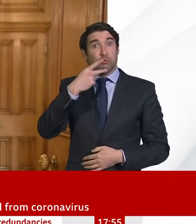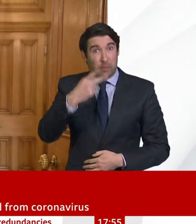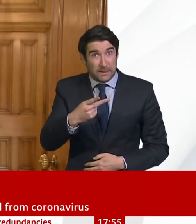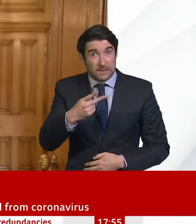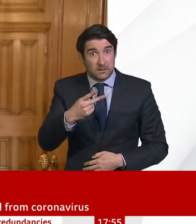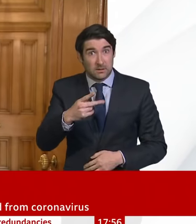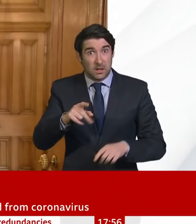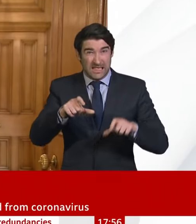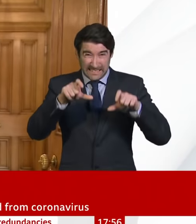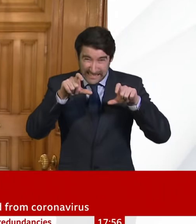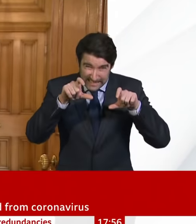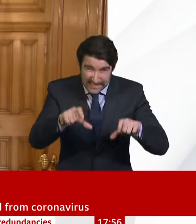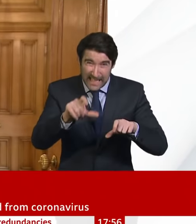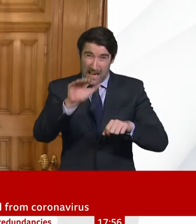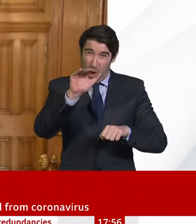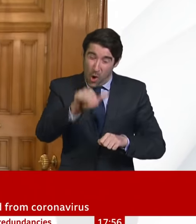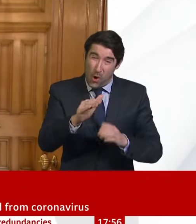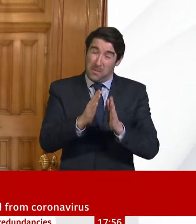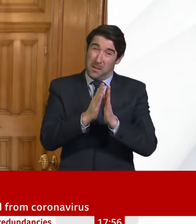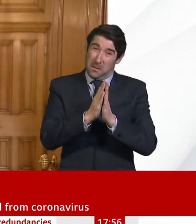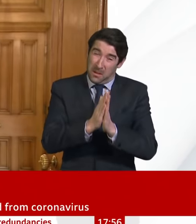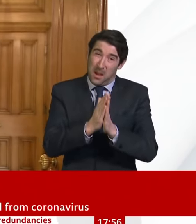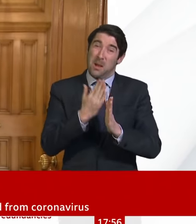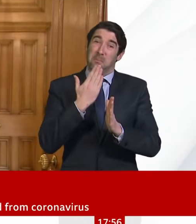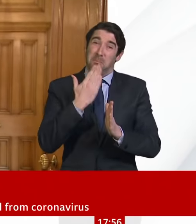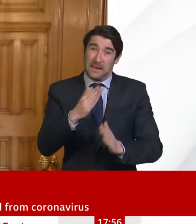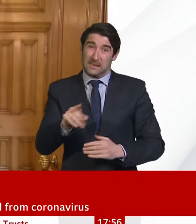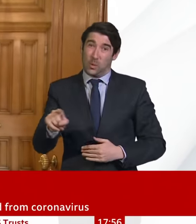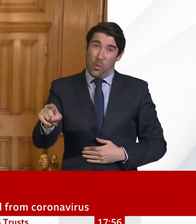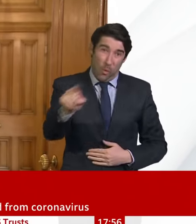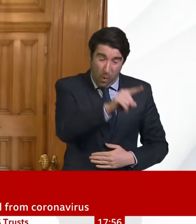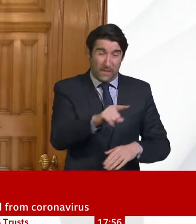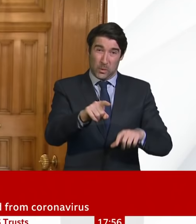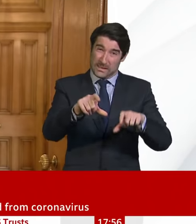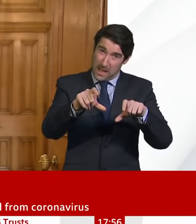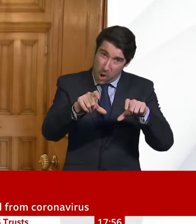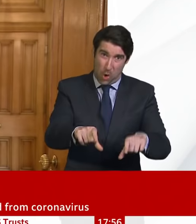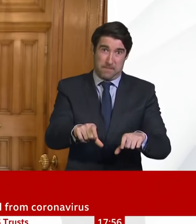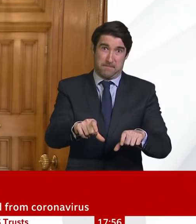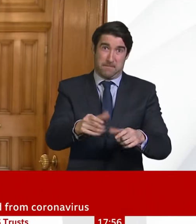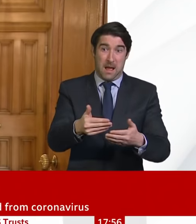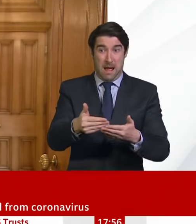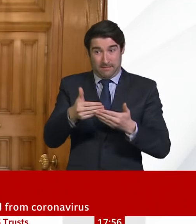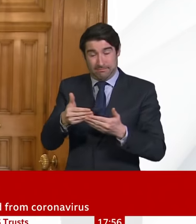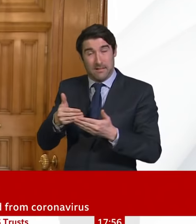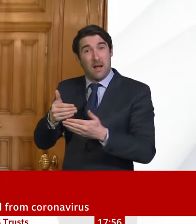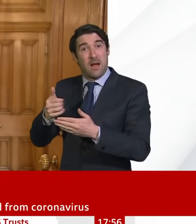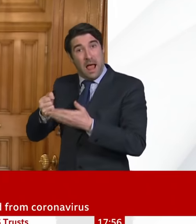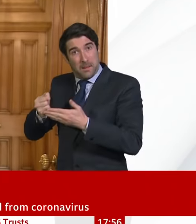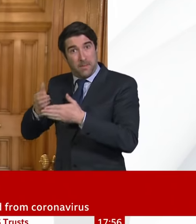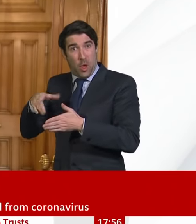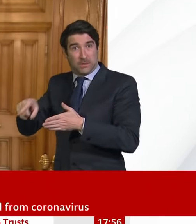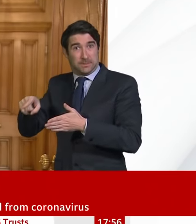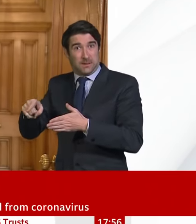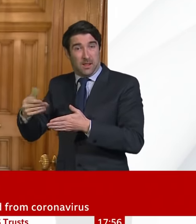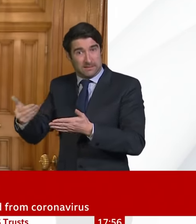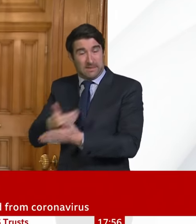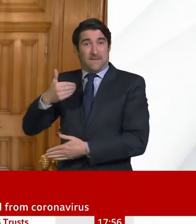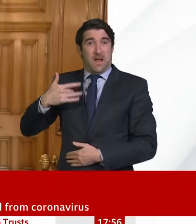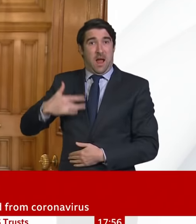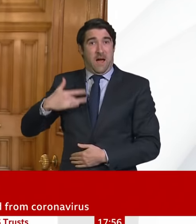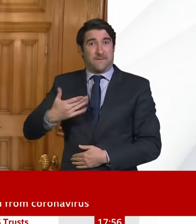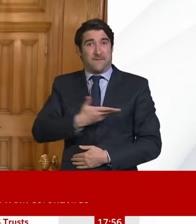and save lives. Still absolutely vital core messages. I think you're trying to come back, Robert. Yep. Yeah, it was just, I mean, obviously it would be incredibly